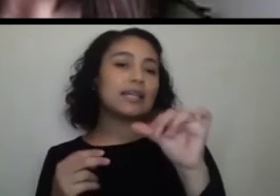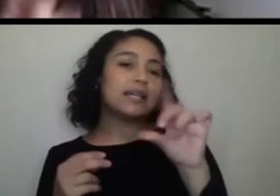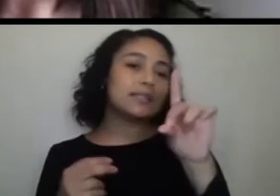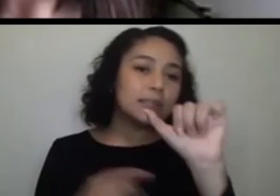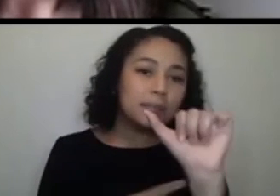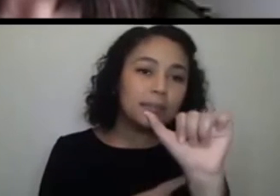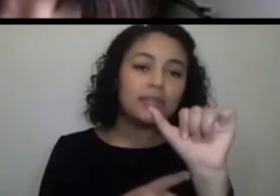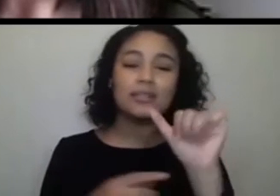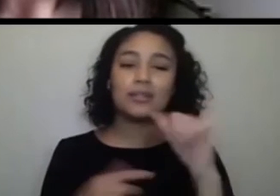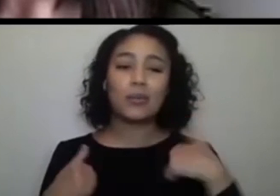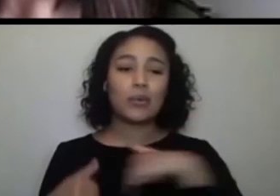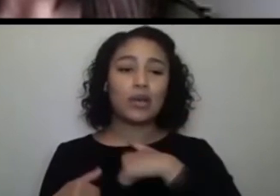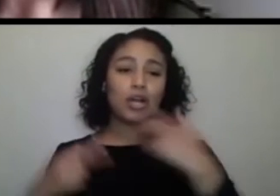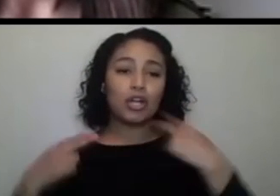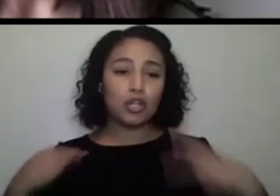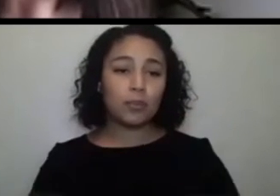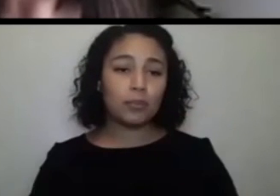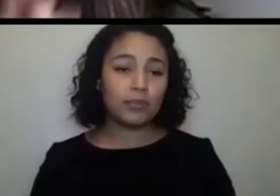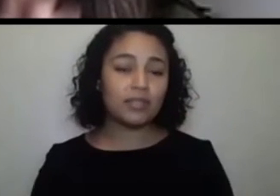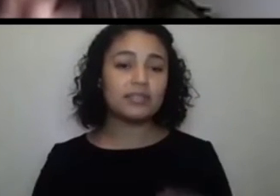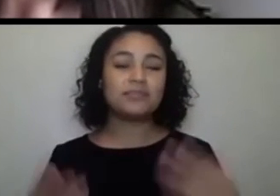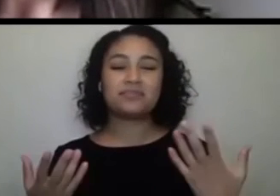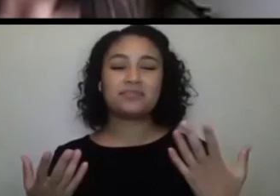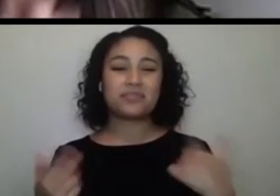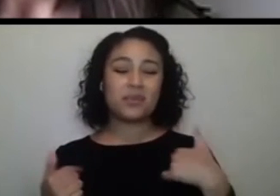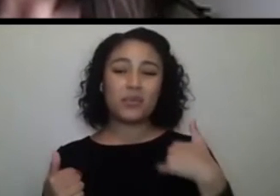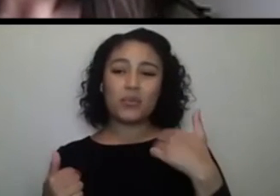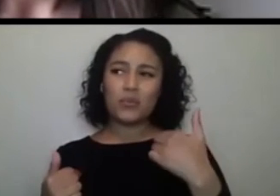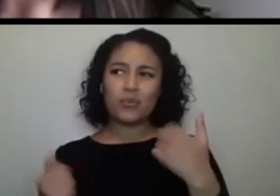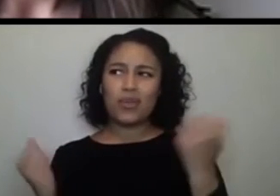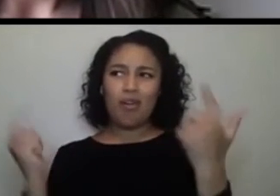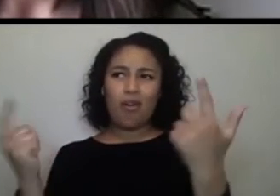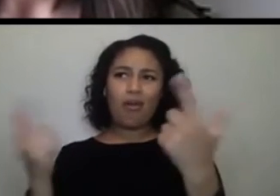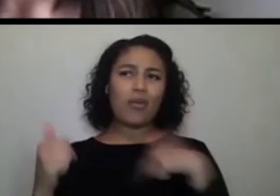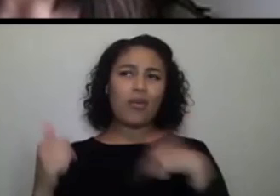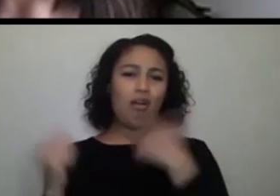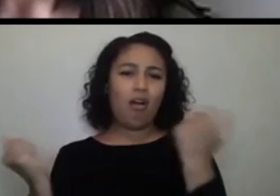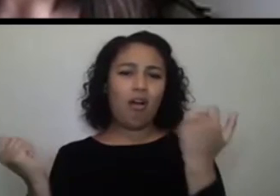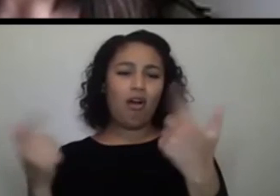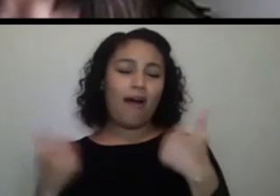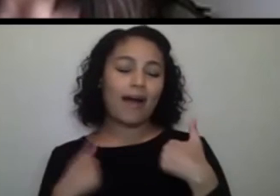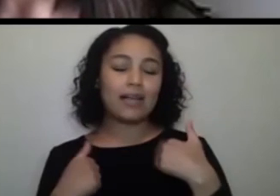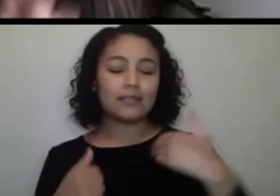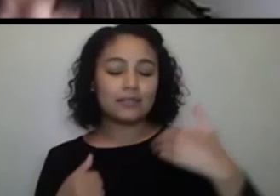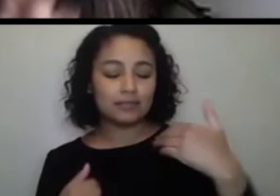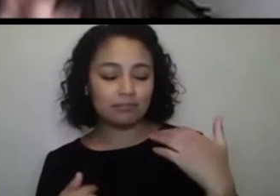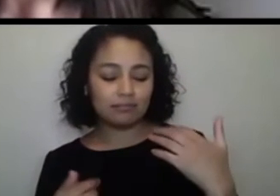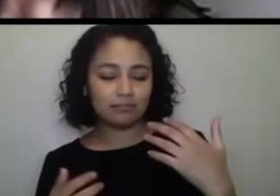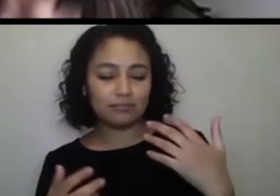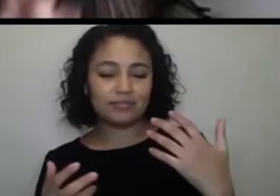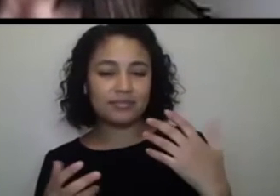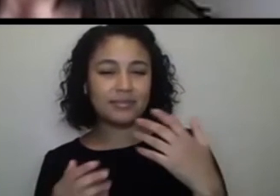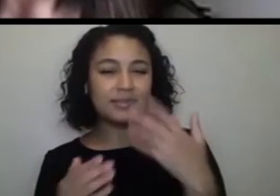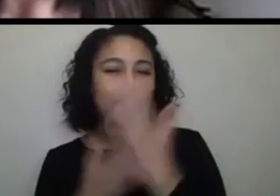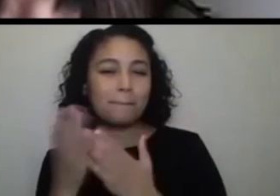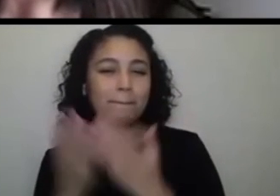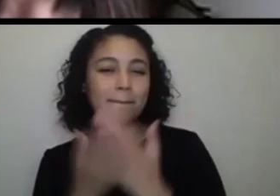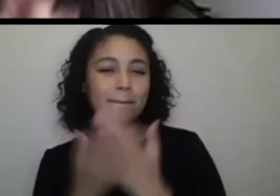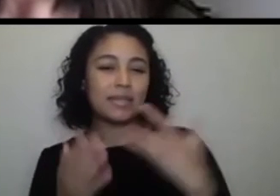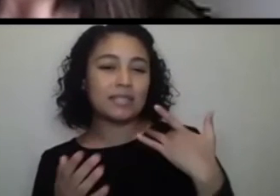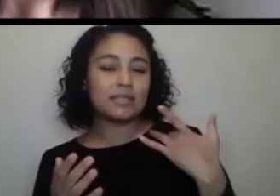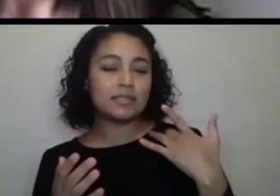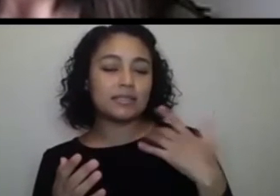Human beings as a whole have sensory disabilities. Science is a way of bringing everything within the realm of